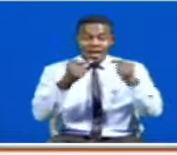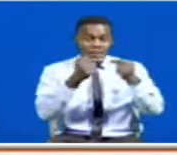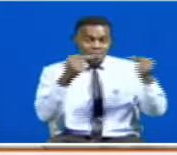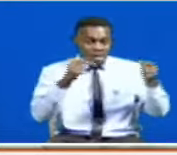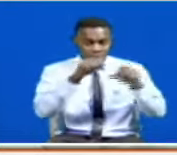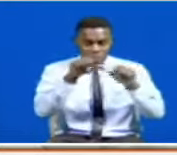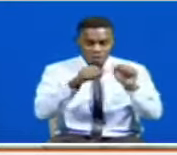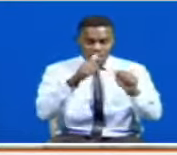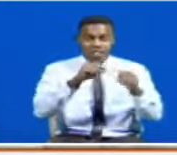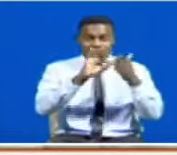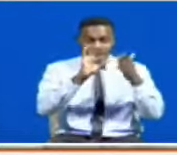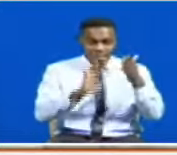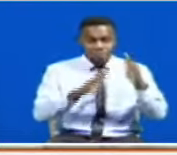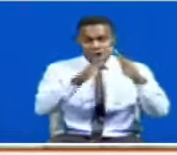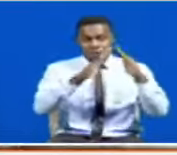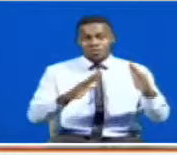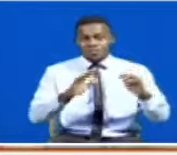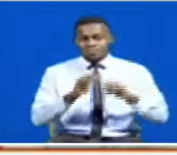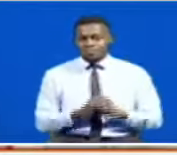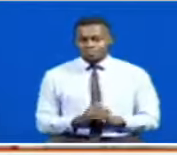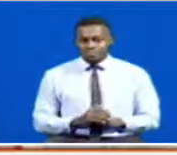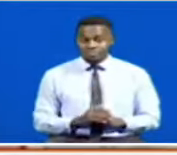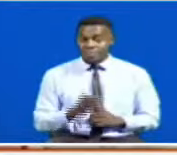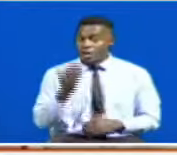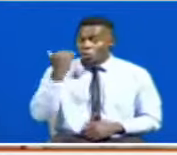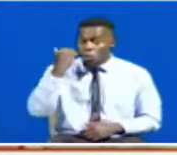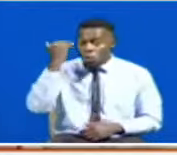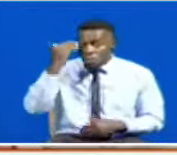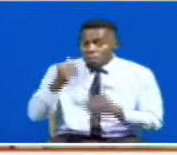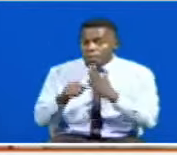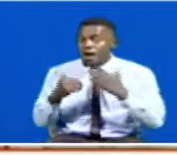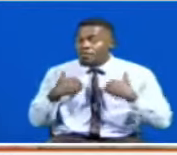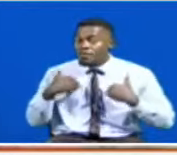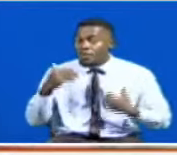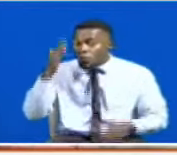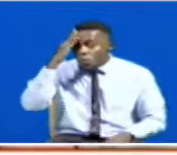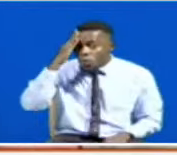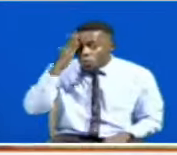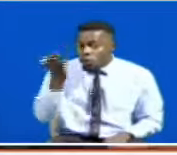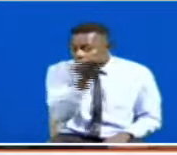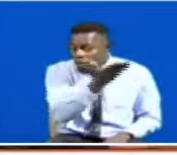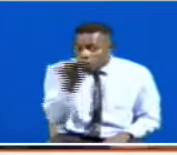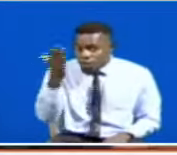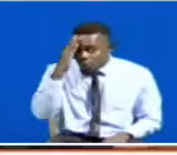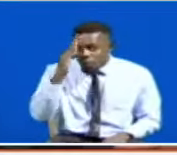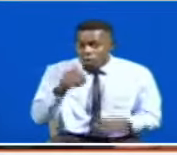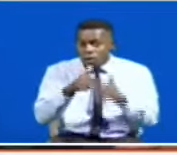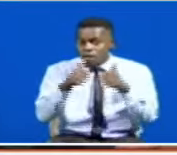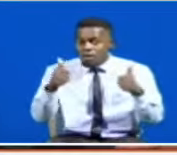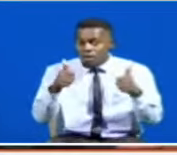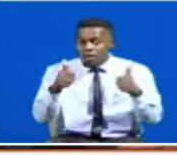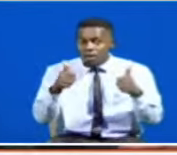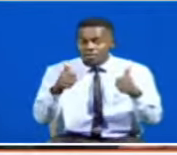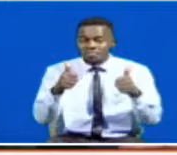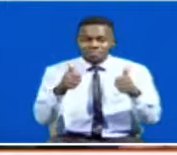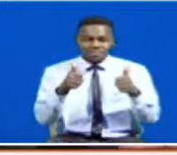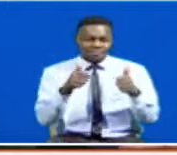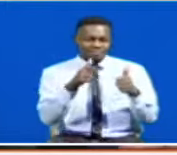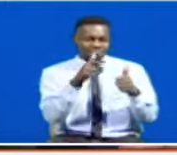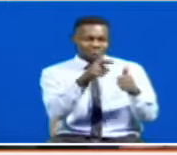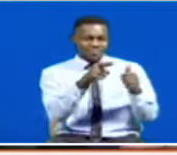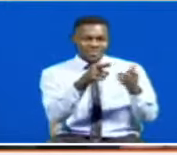wote. Nani ajui hapa kuna ufisadi inaendelea mahakamani? Sio kama tunaelewana. These threats and